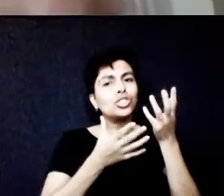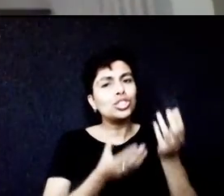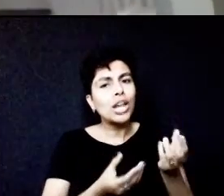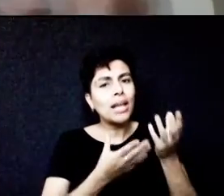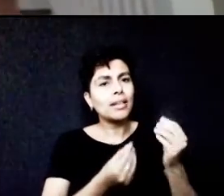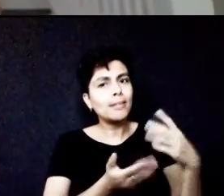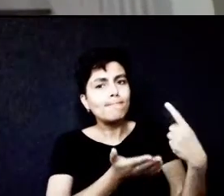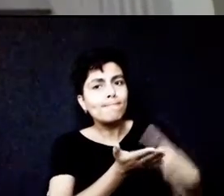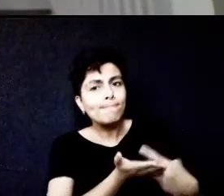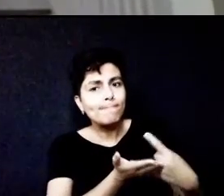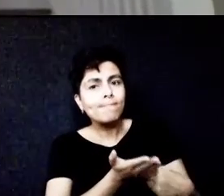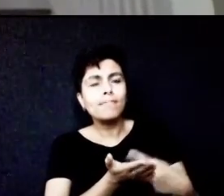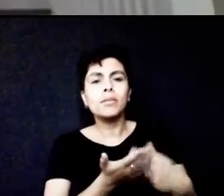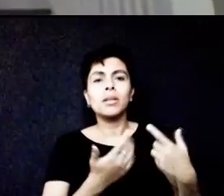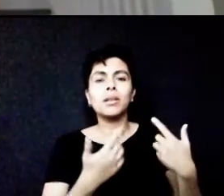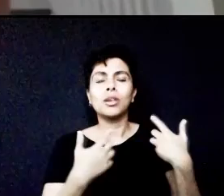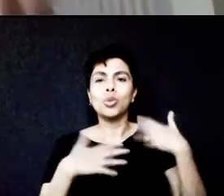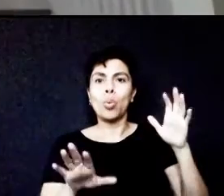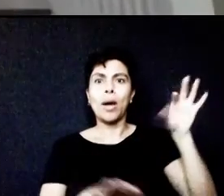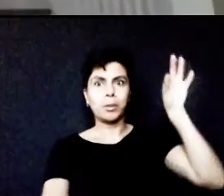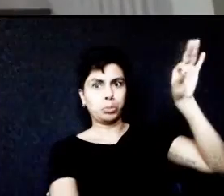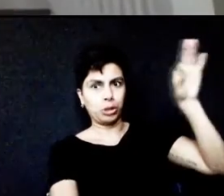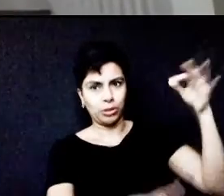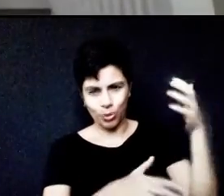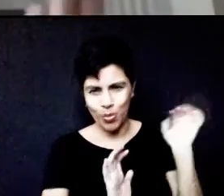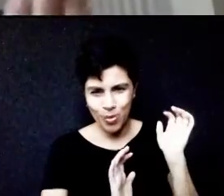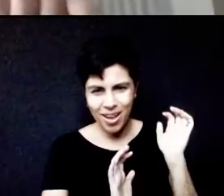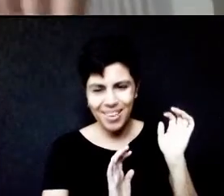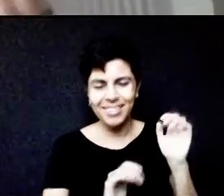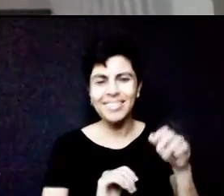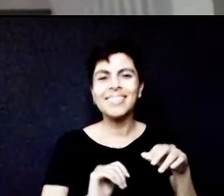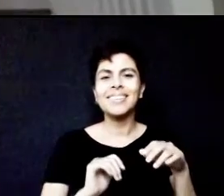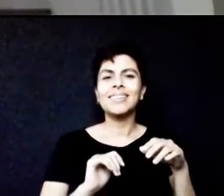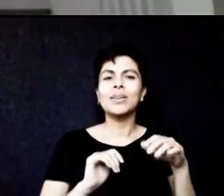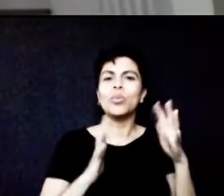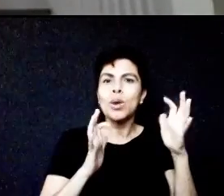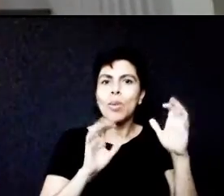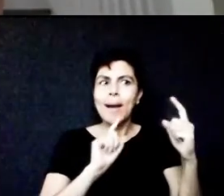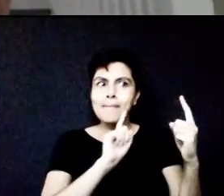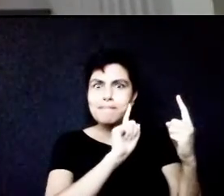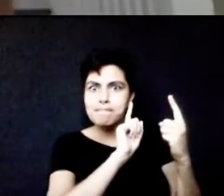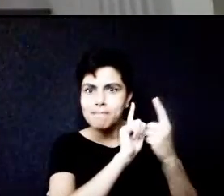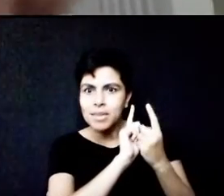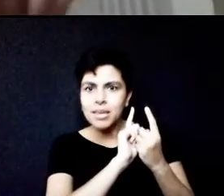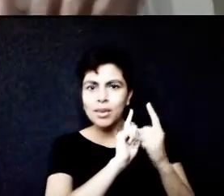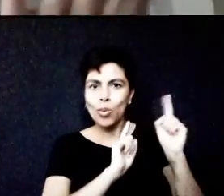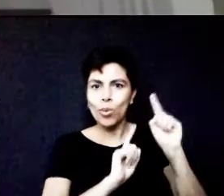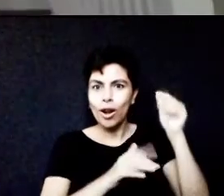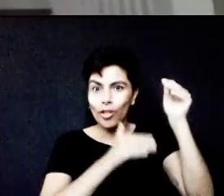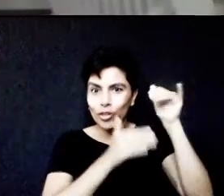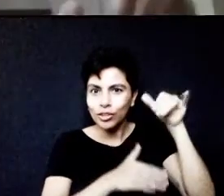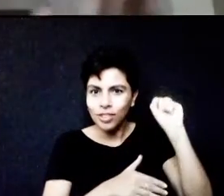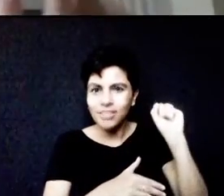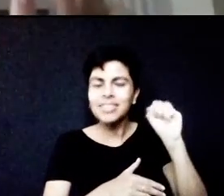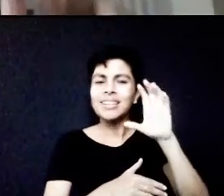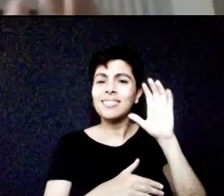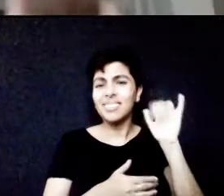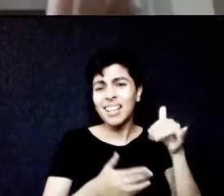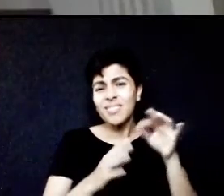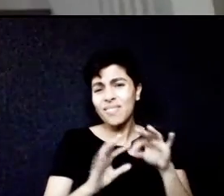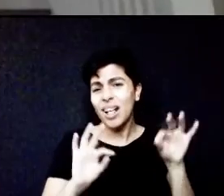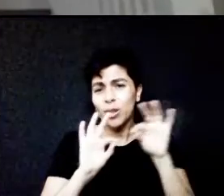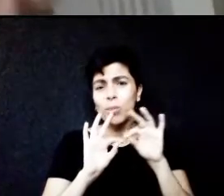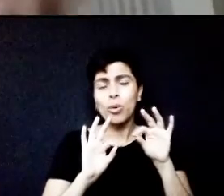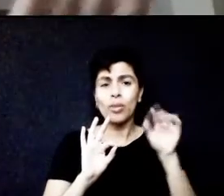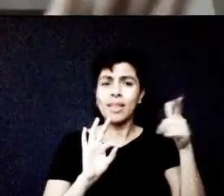about why. Of course, we don't want to be preaching. We have to meet where the adults are, and that is